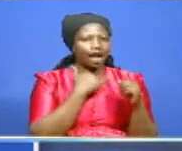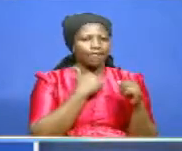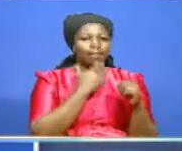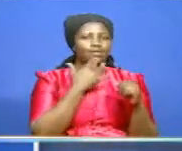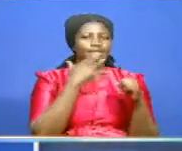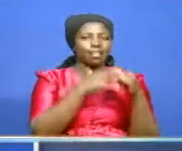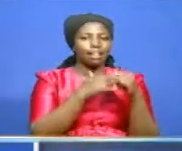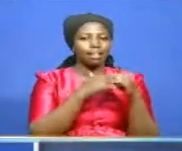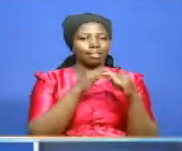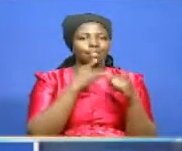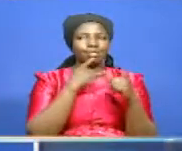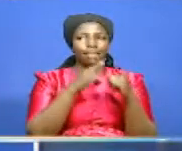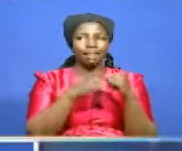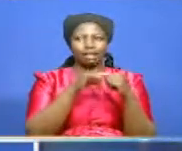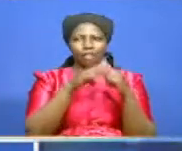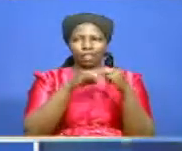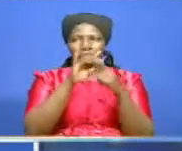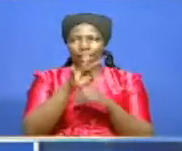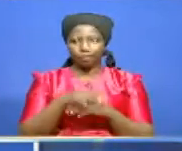9,673 and